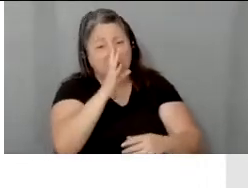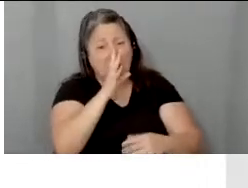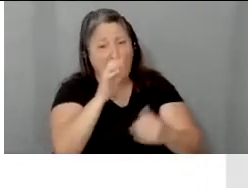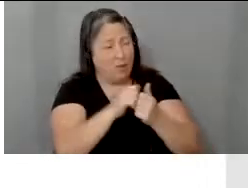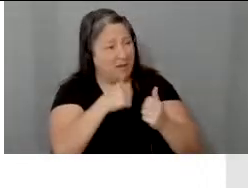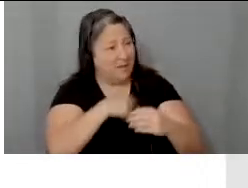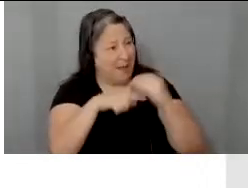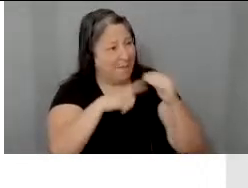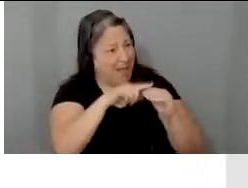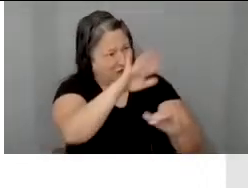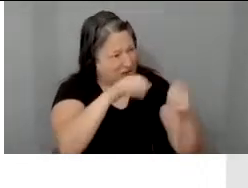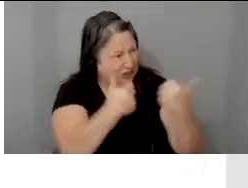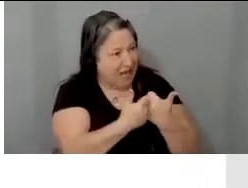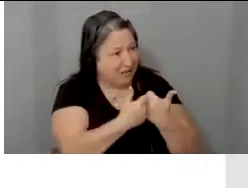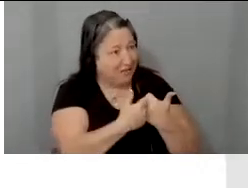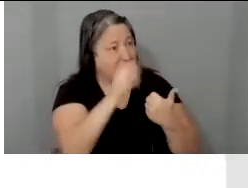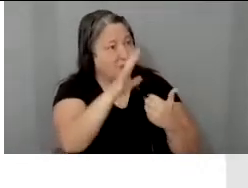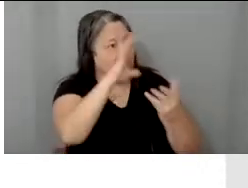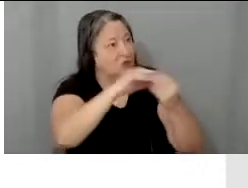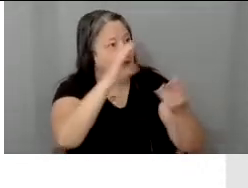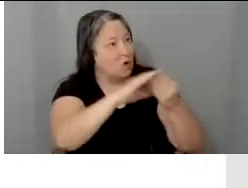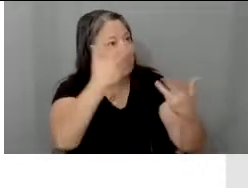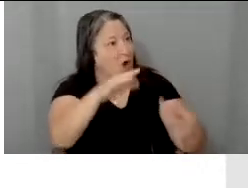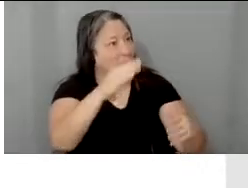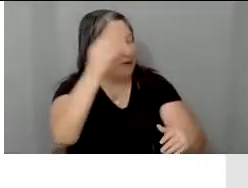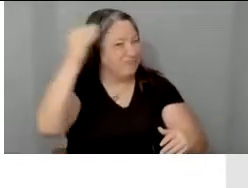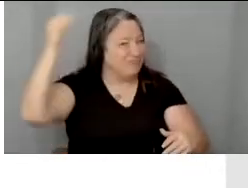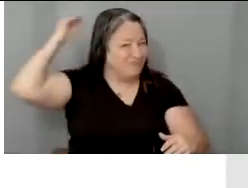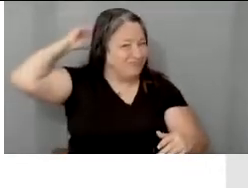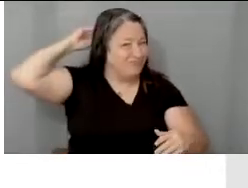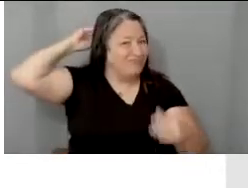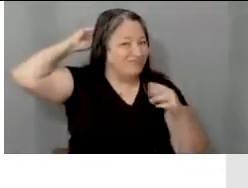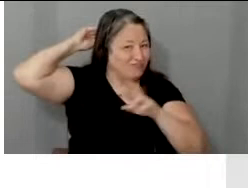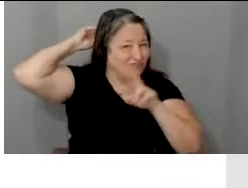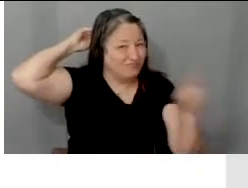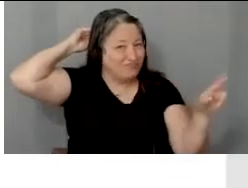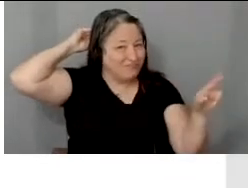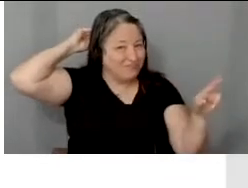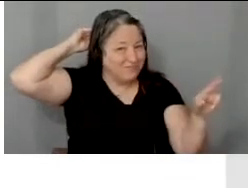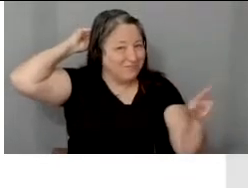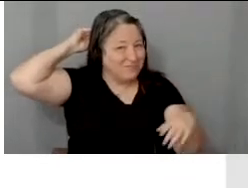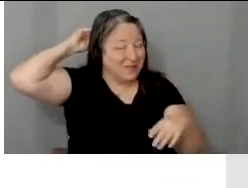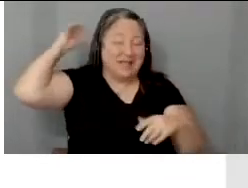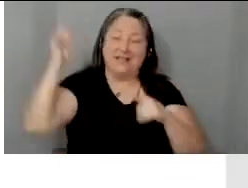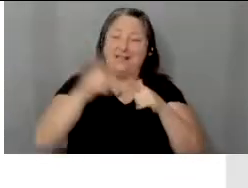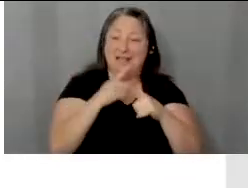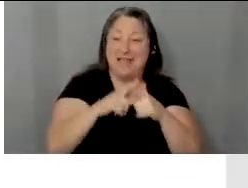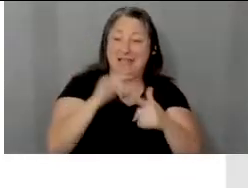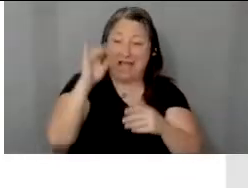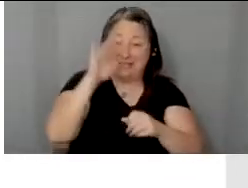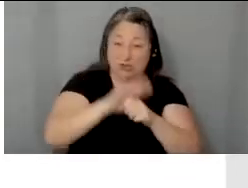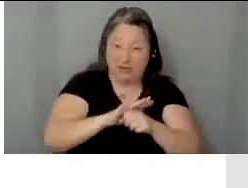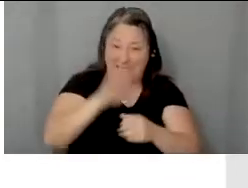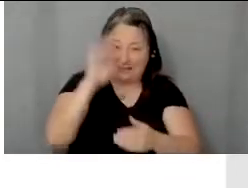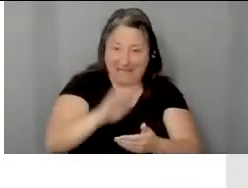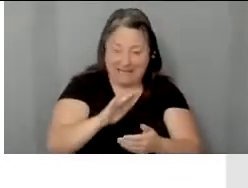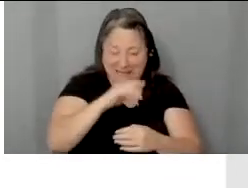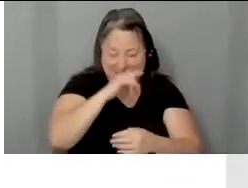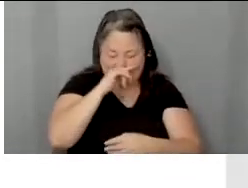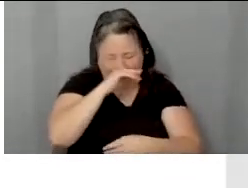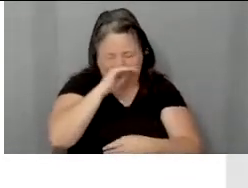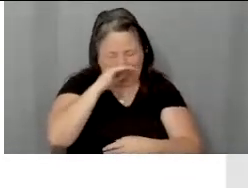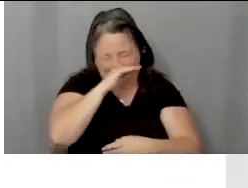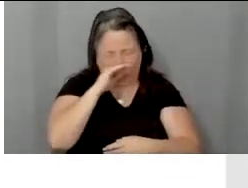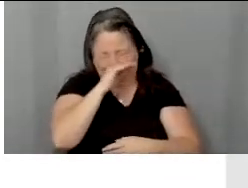stories already lined up in your back pocket is going to remove some of that stress. Now, yes, you might get